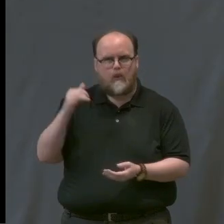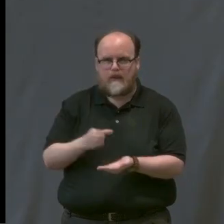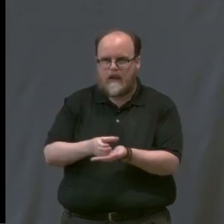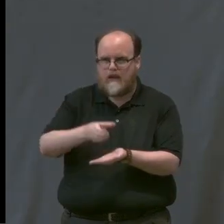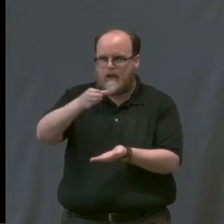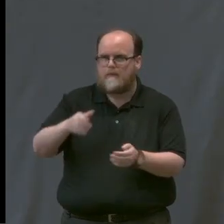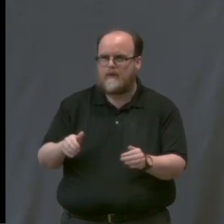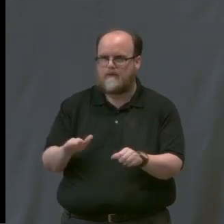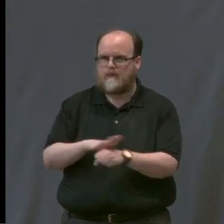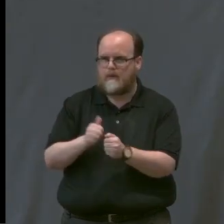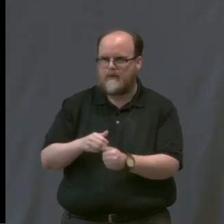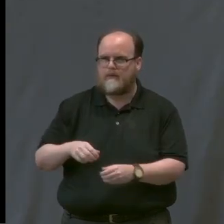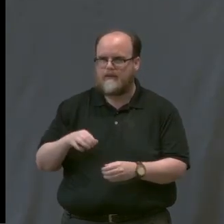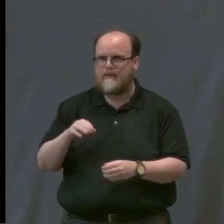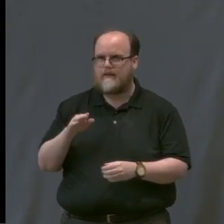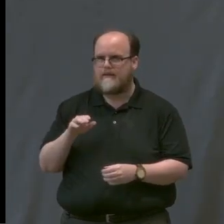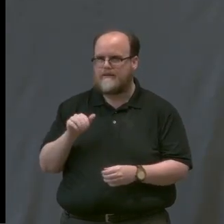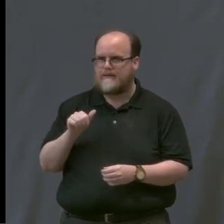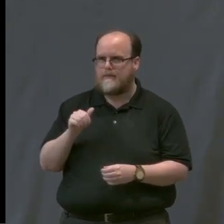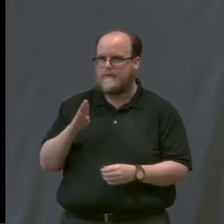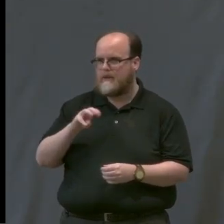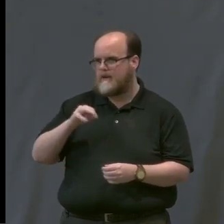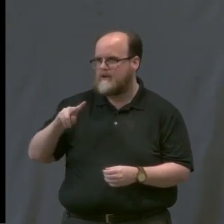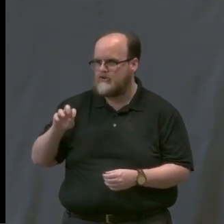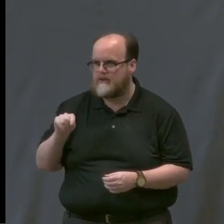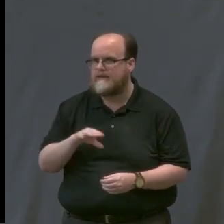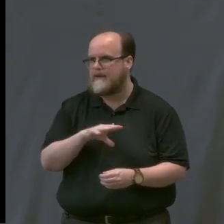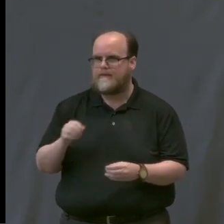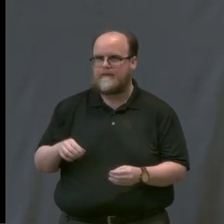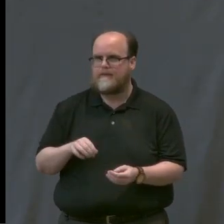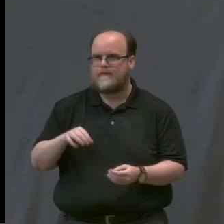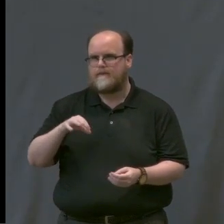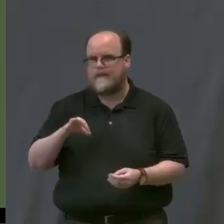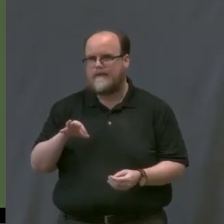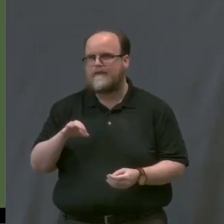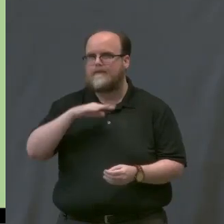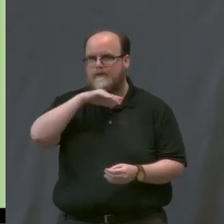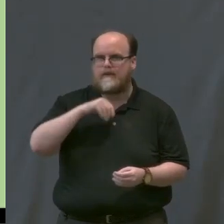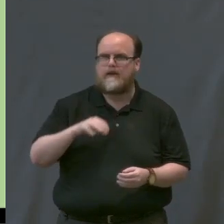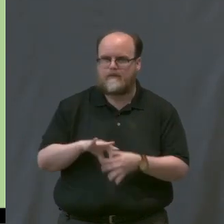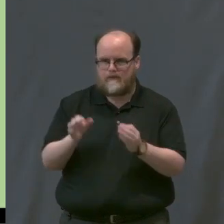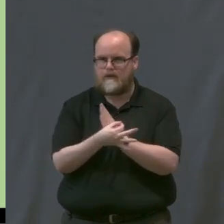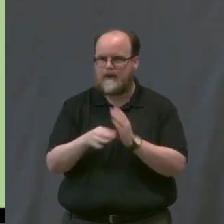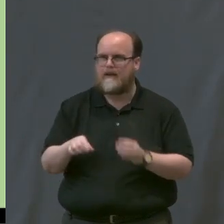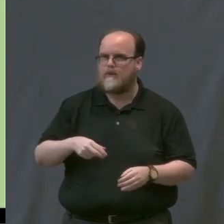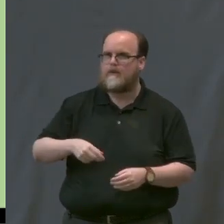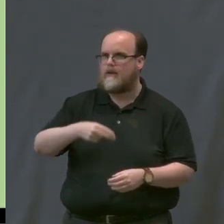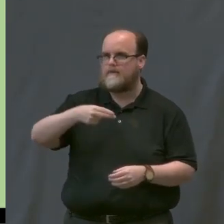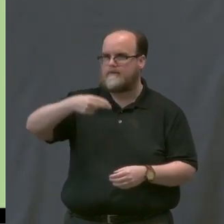the filthiness of her fornication. And on her forehead a name was written,